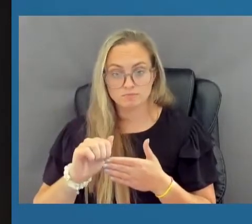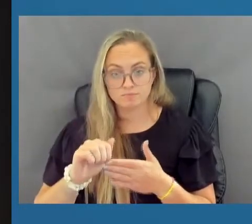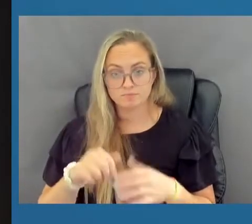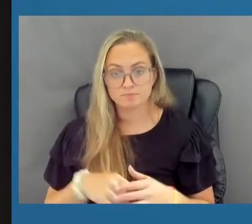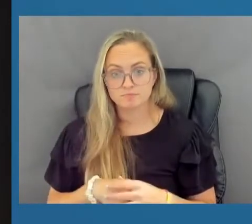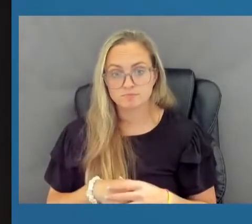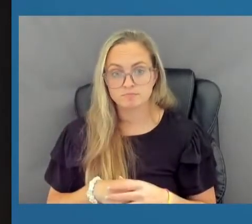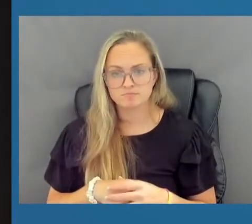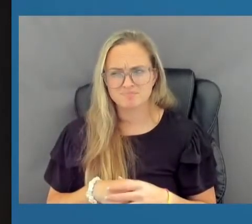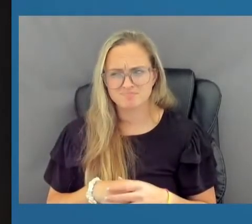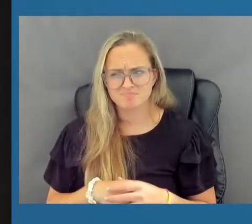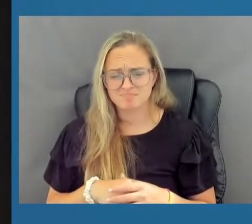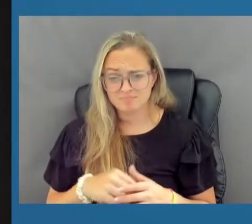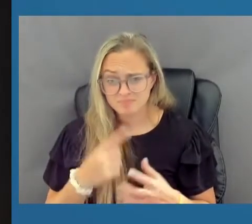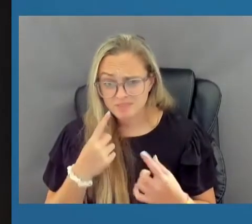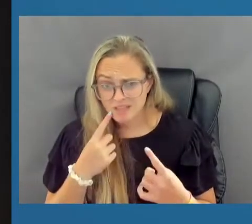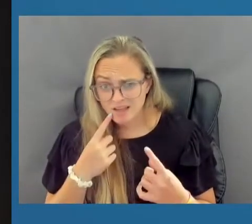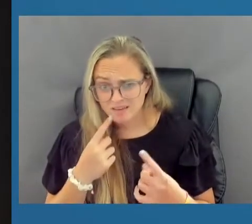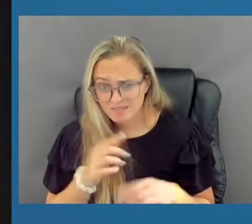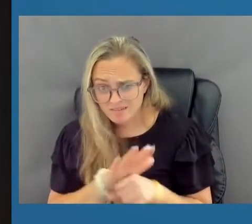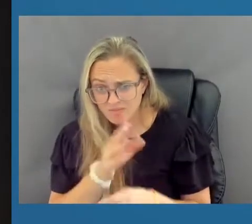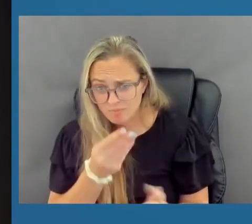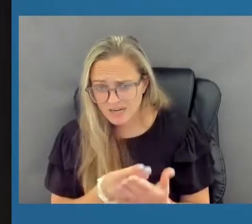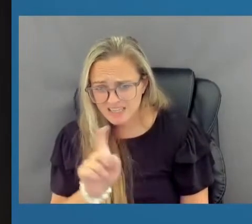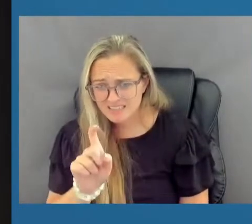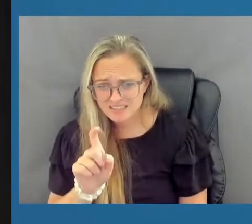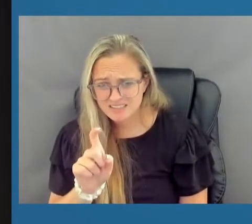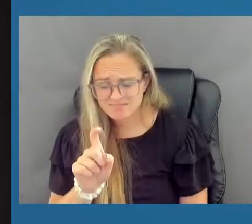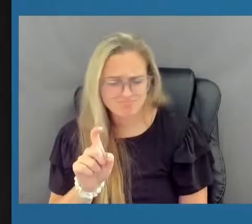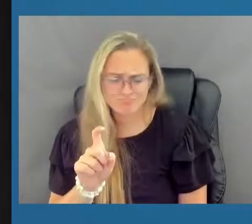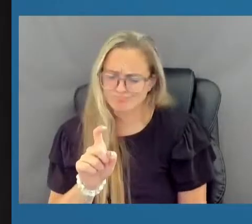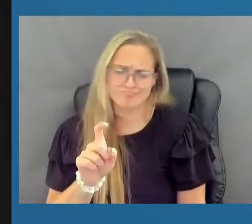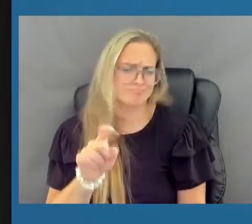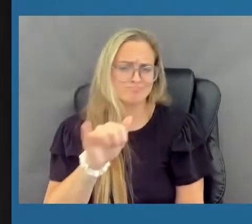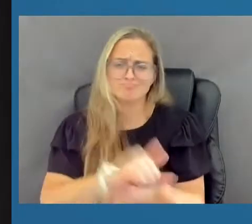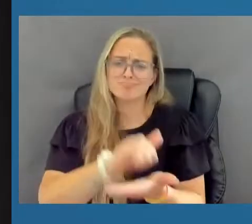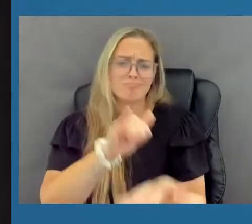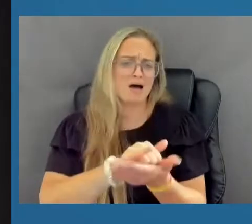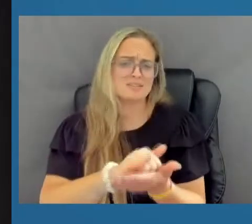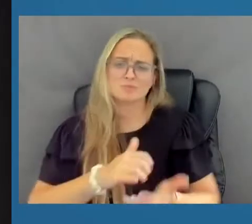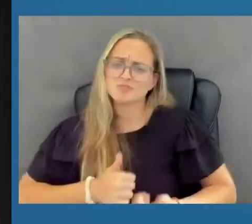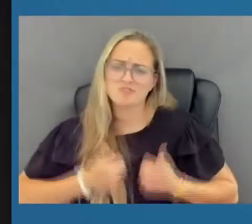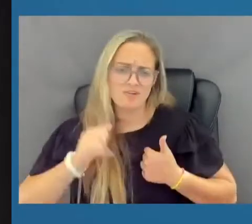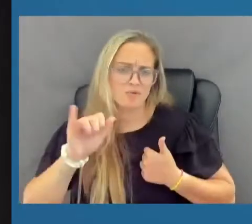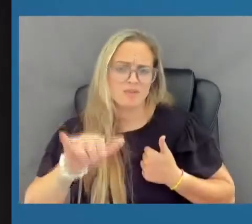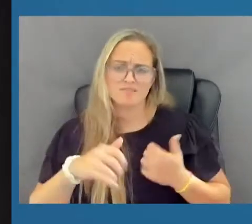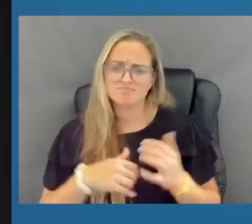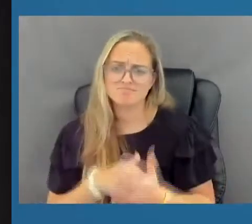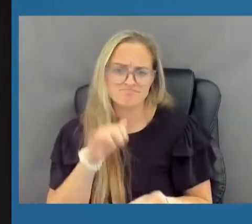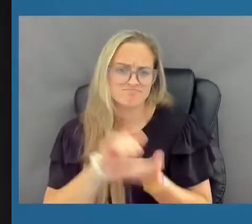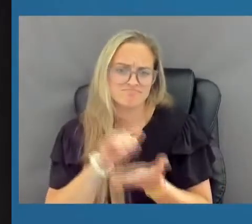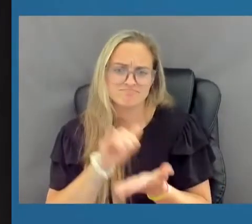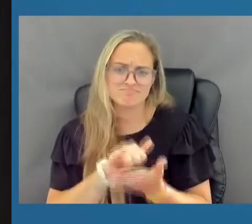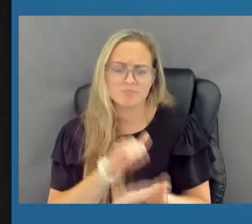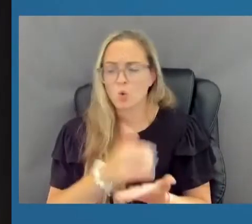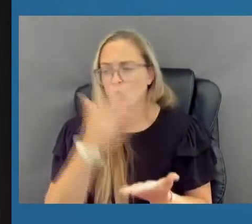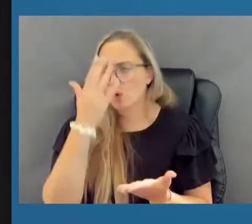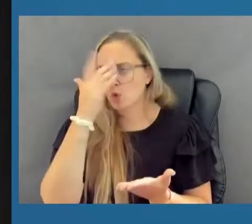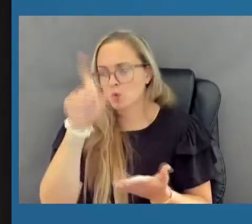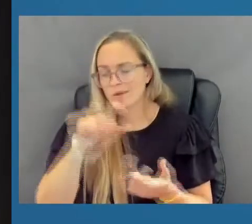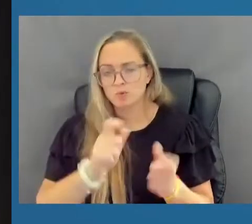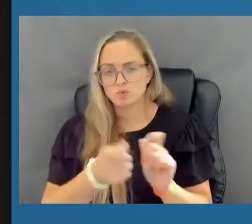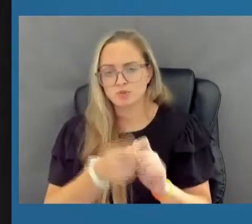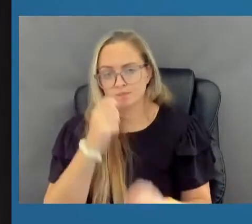Anybody think they can live on that? It's impossible. It's impossible. And we knew we had to do something. So